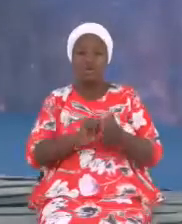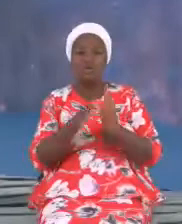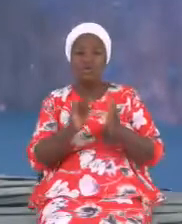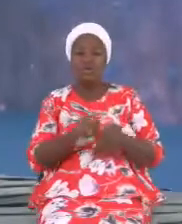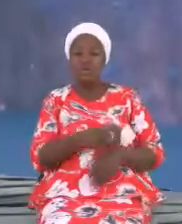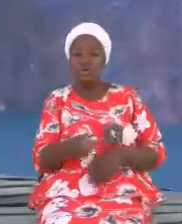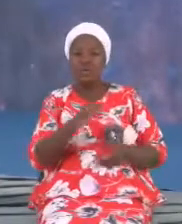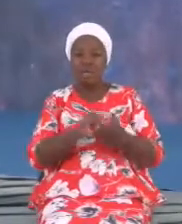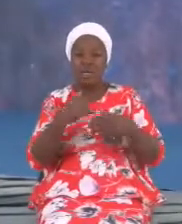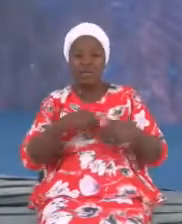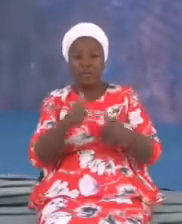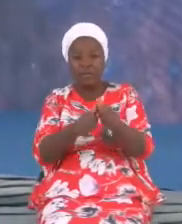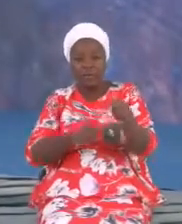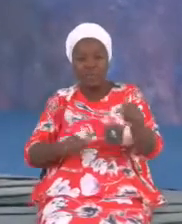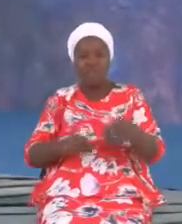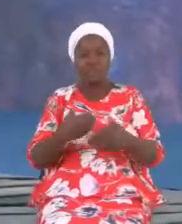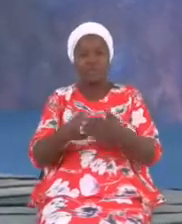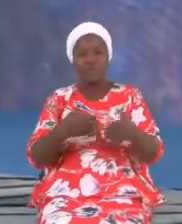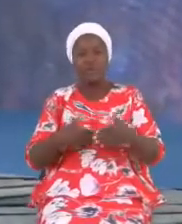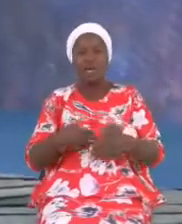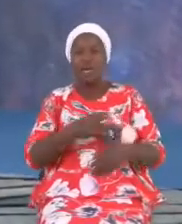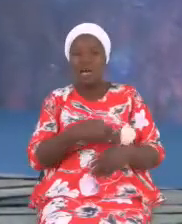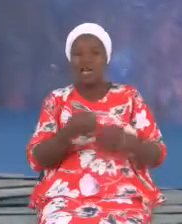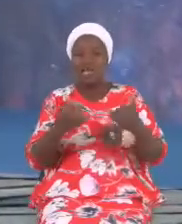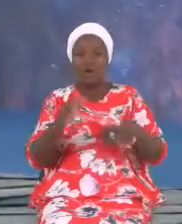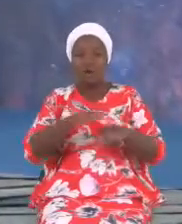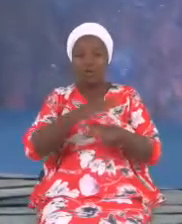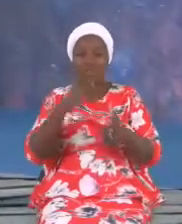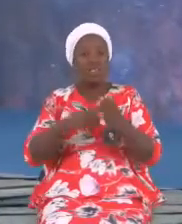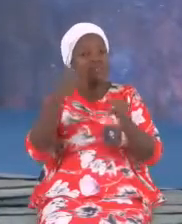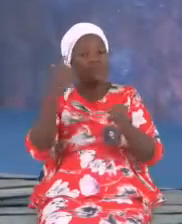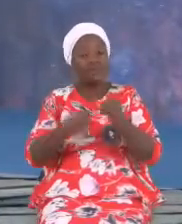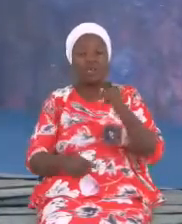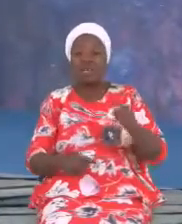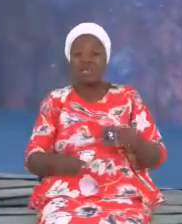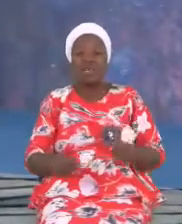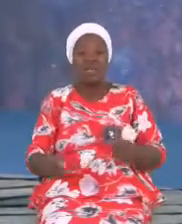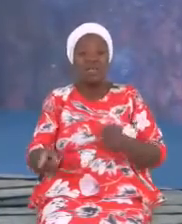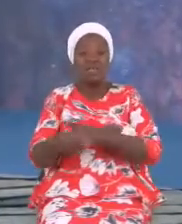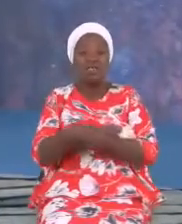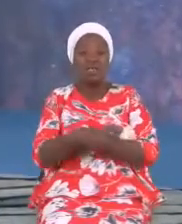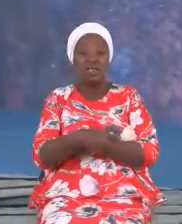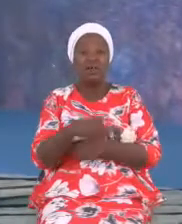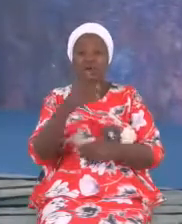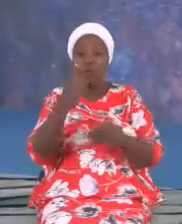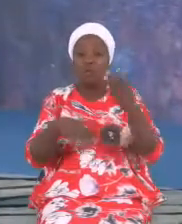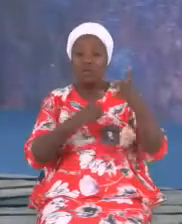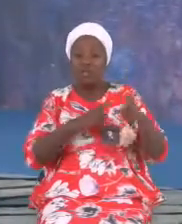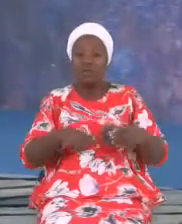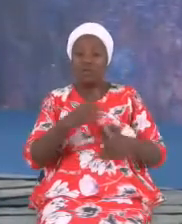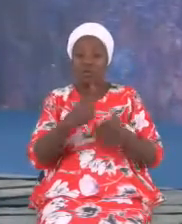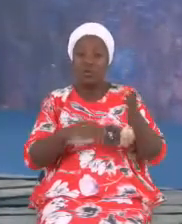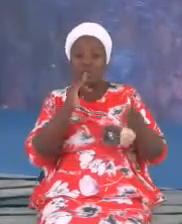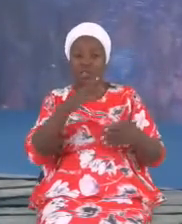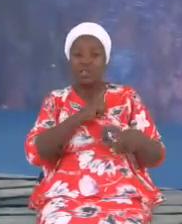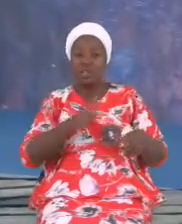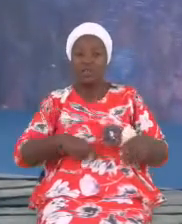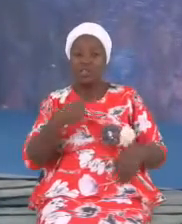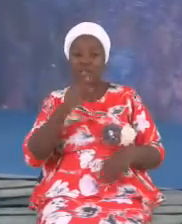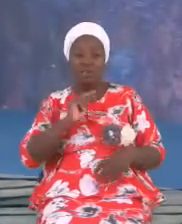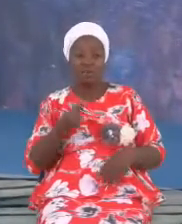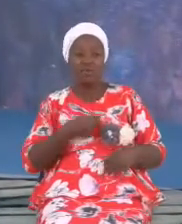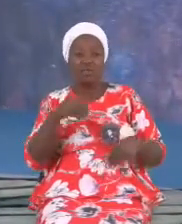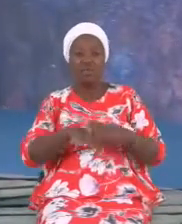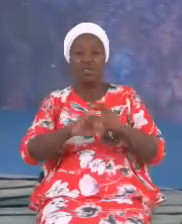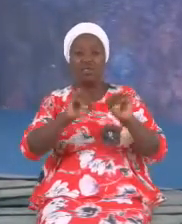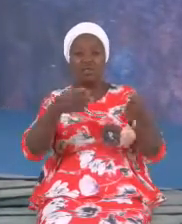backsliding before. And now on this final day, what's the Lord telling us? Look at